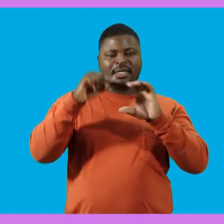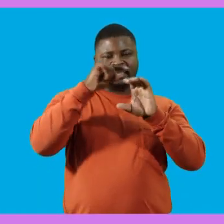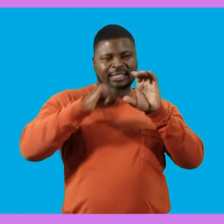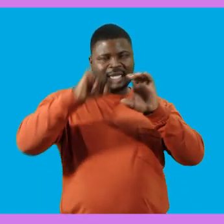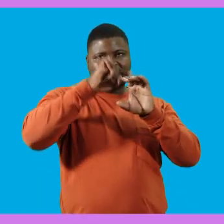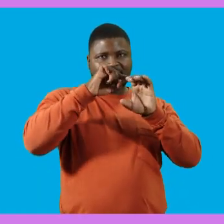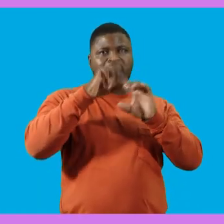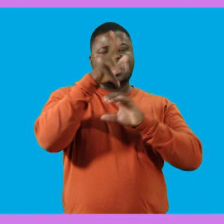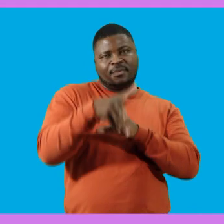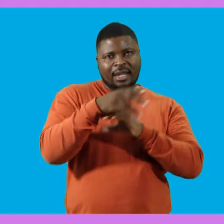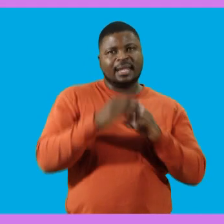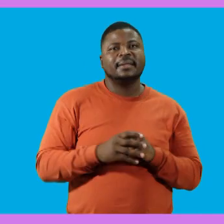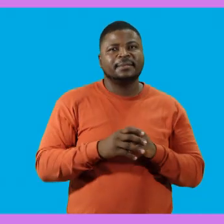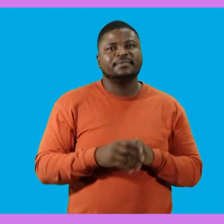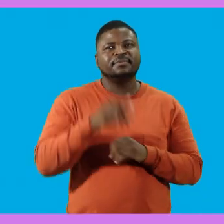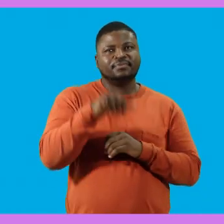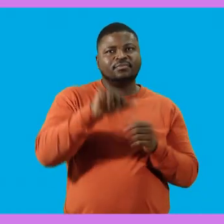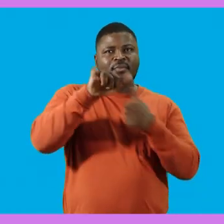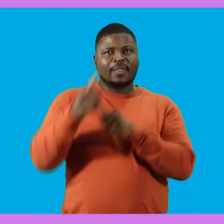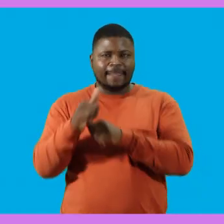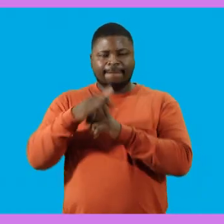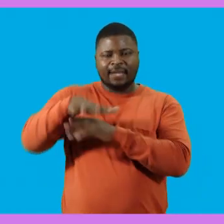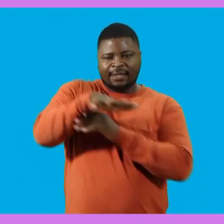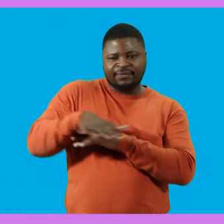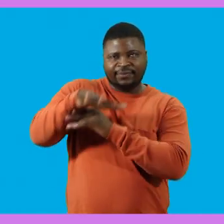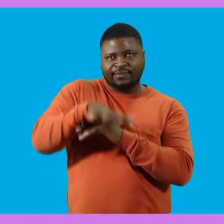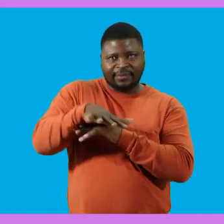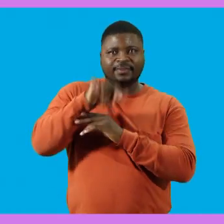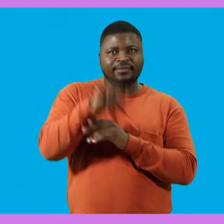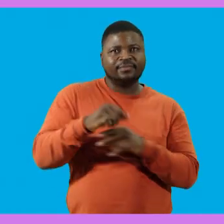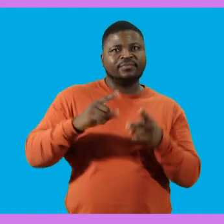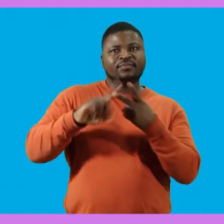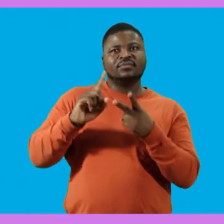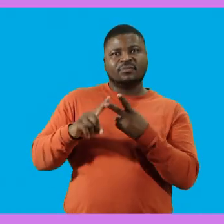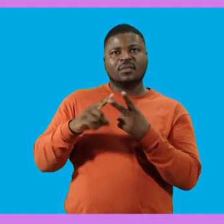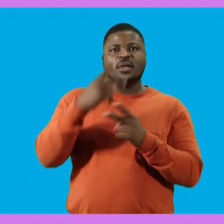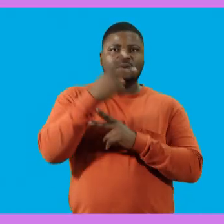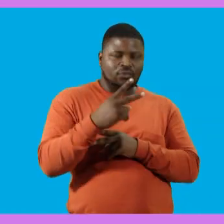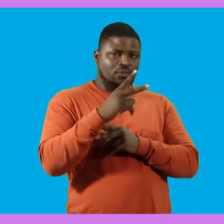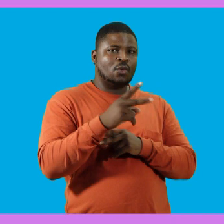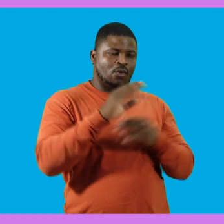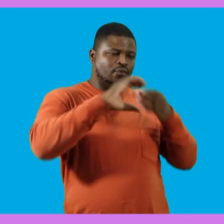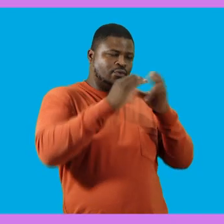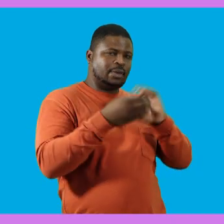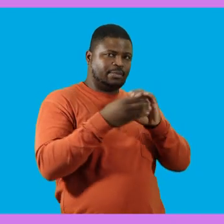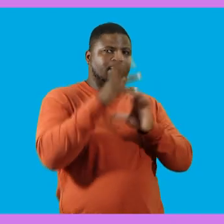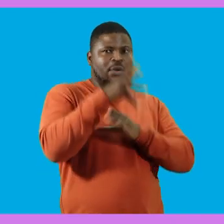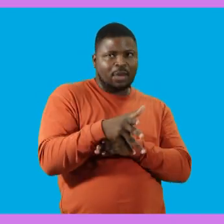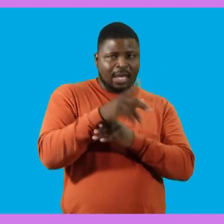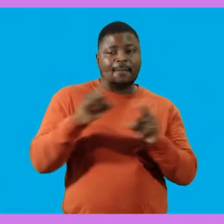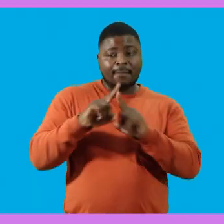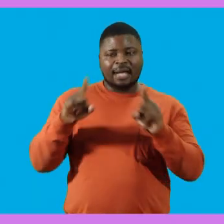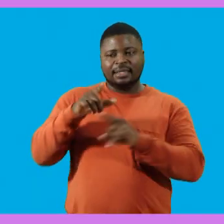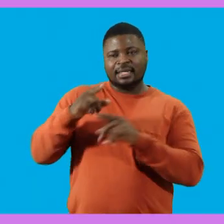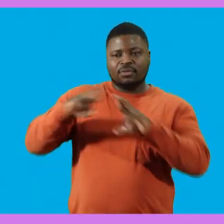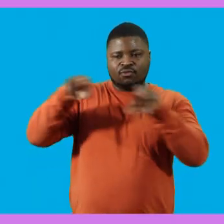that, we will go to surface area and then look at the two shapes again, but now it's surface